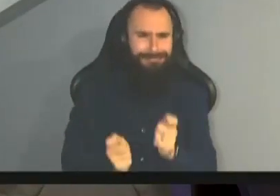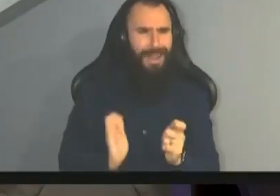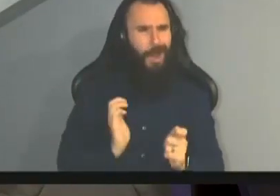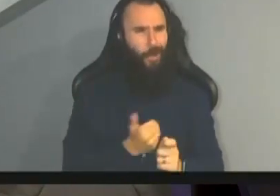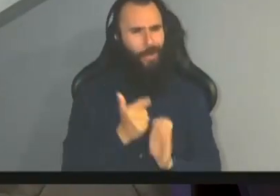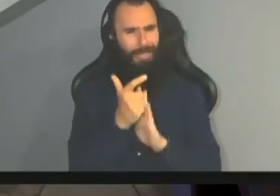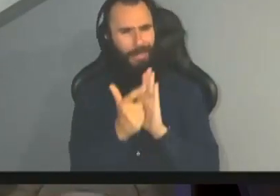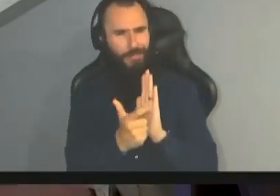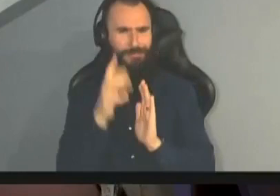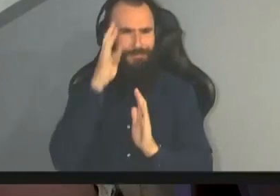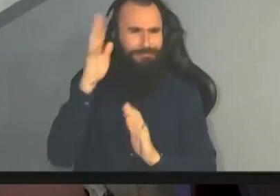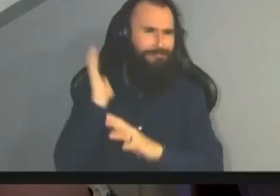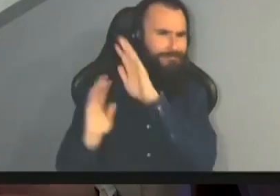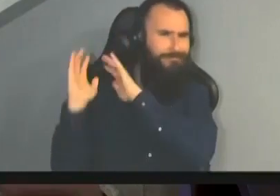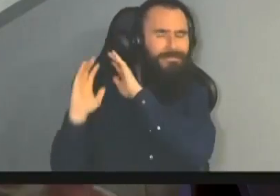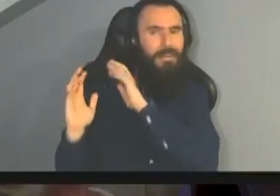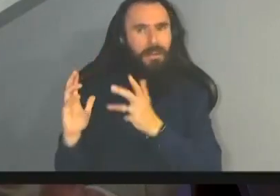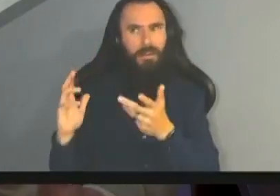that help